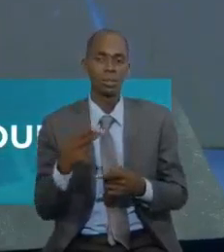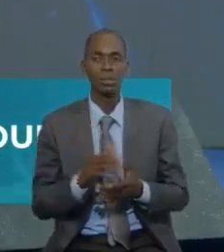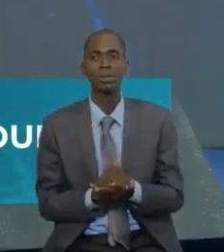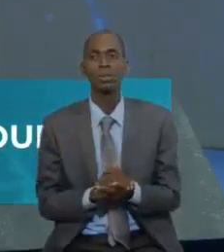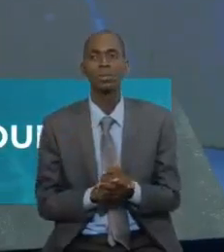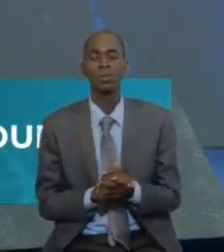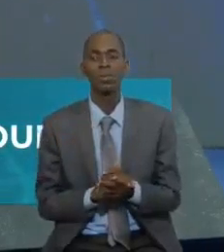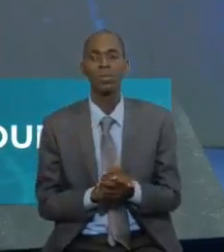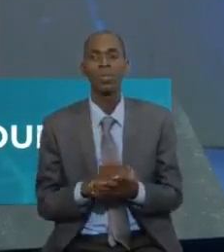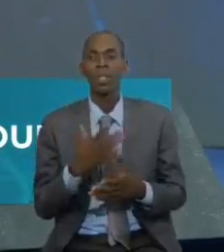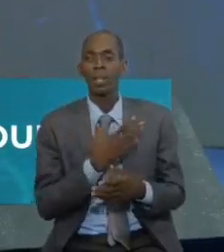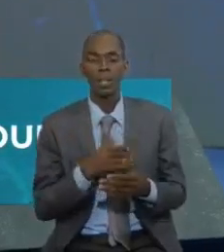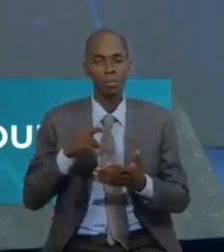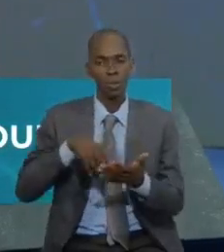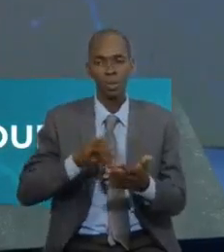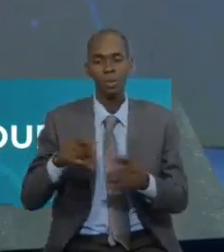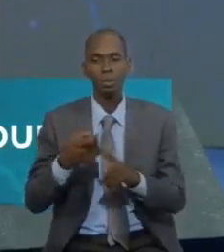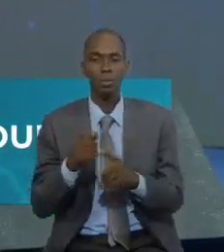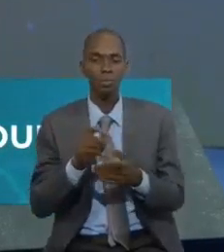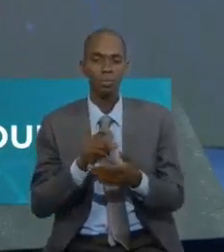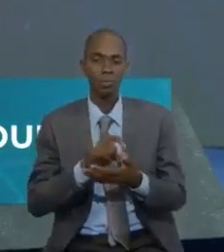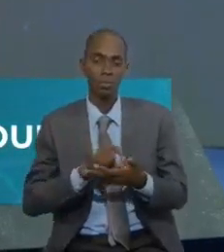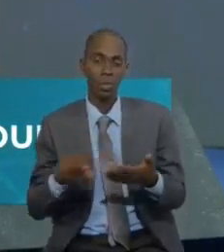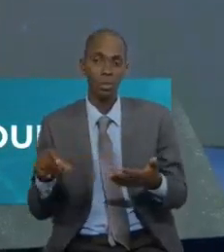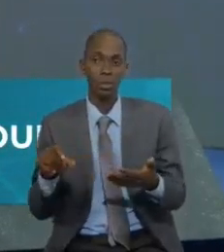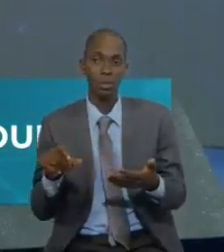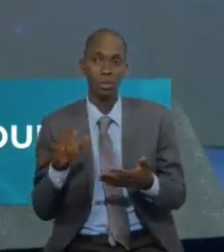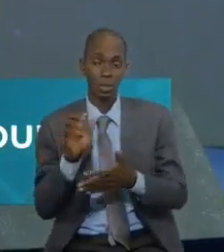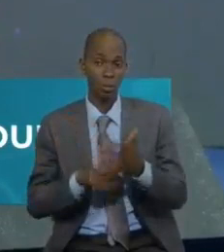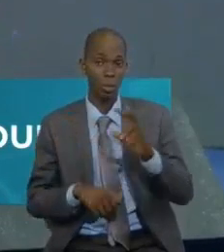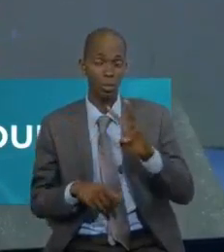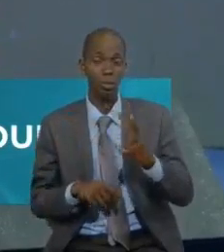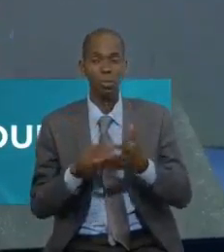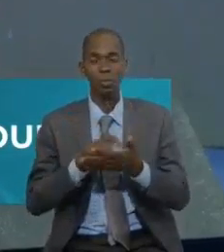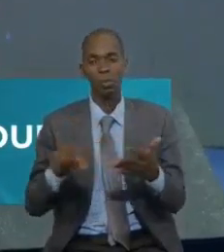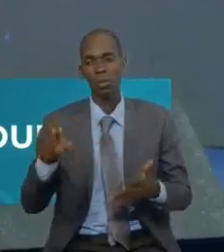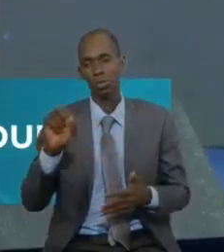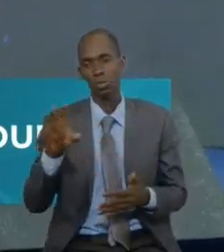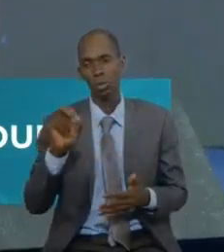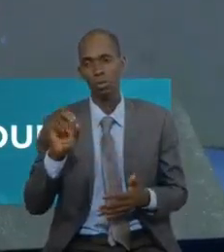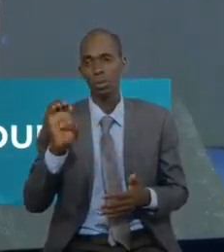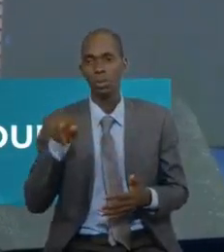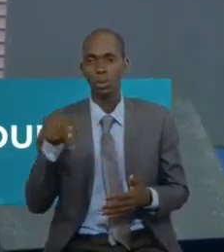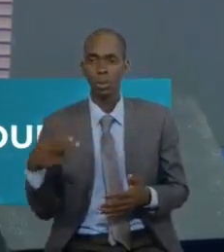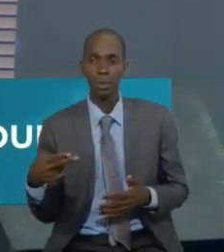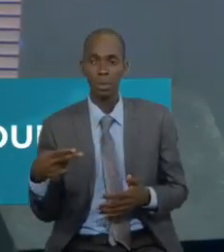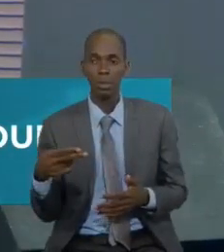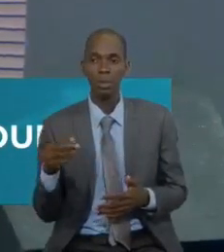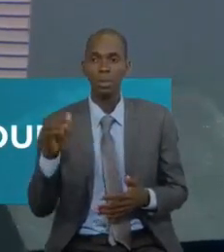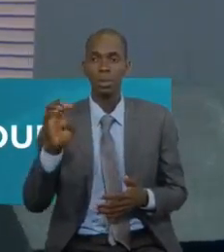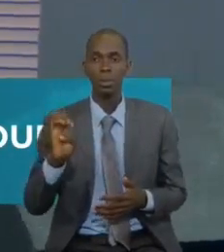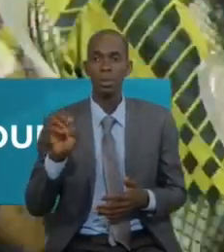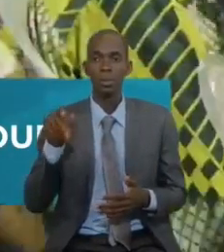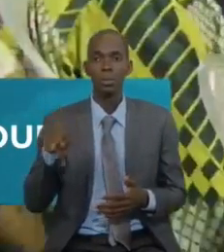And I'm reading from chapter 2. And I'm reading from verse 12. Ephesians chapter